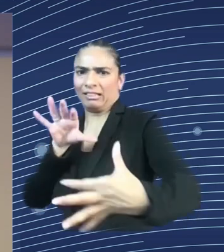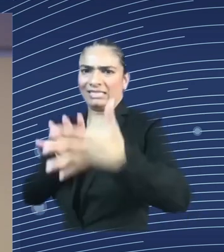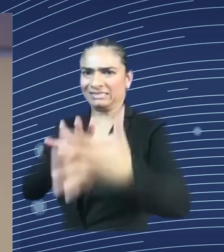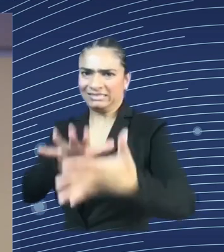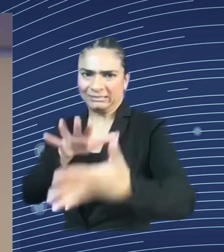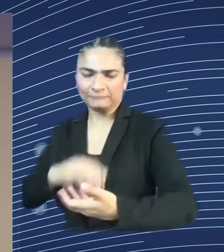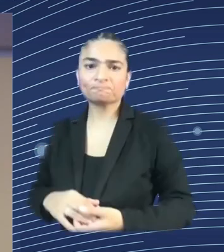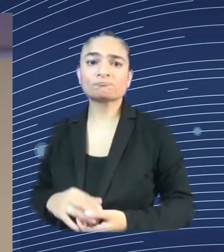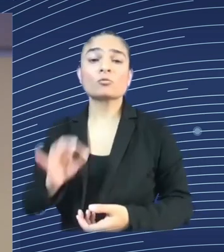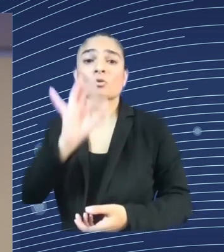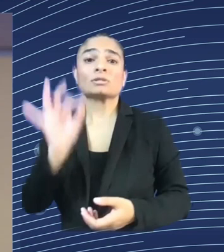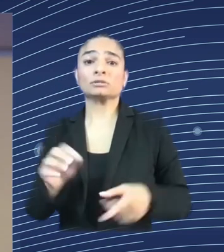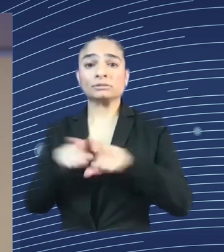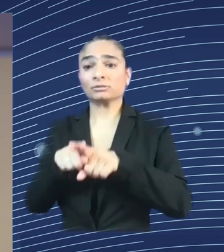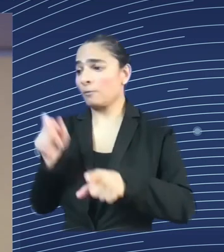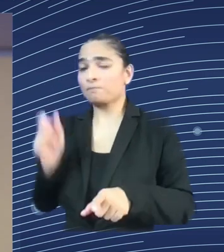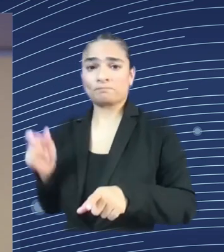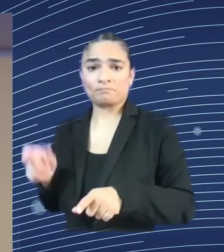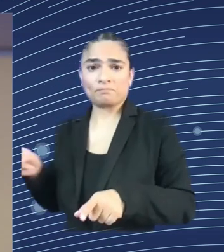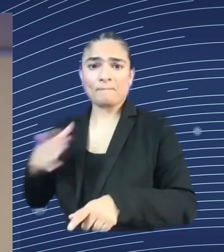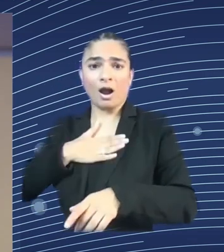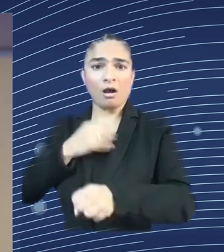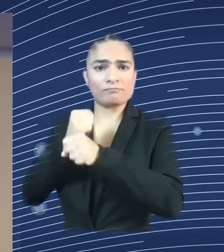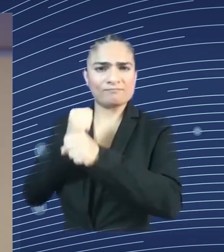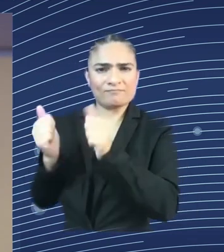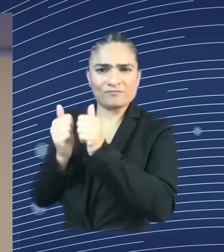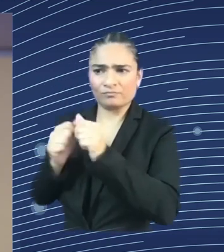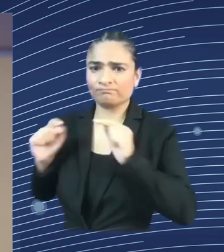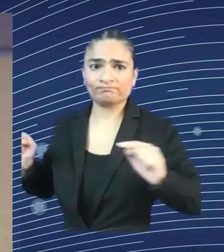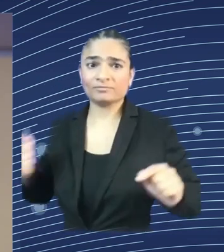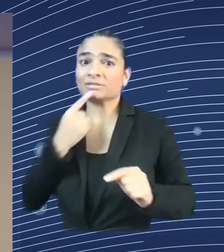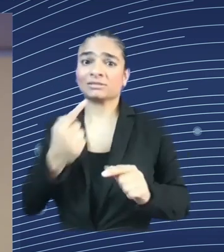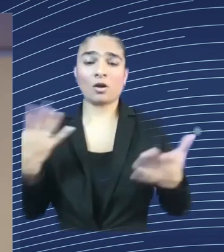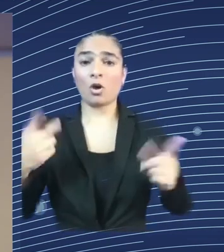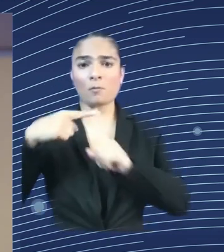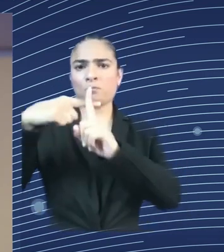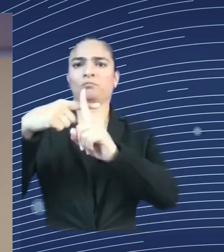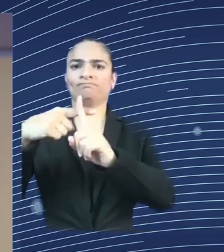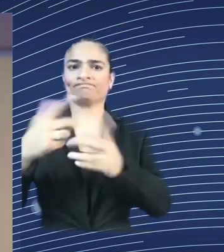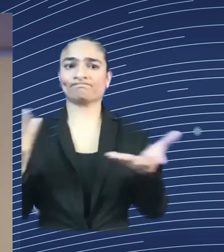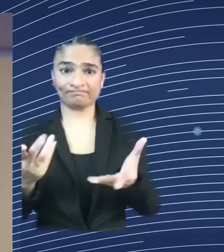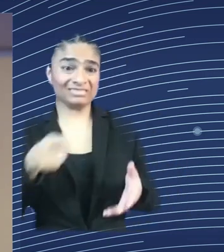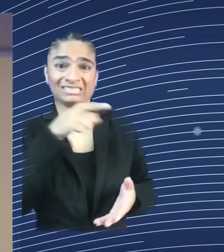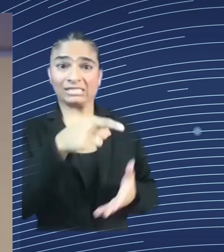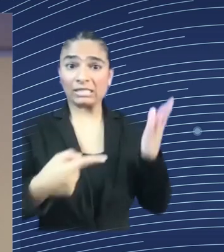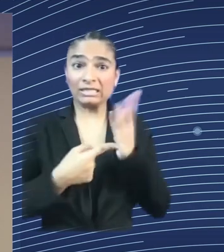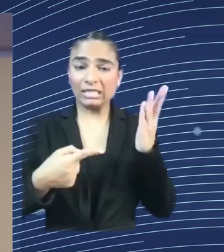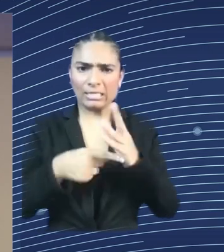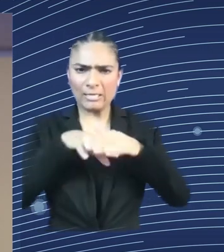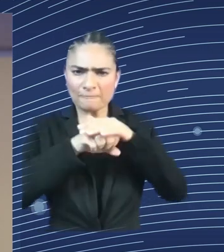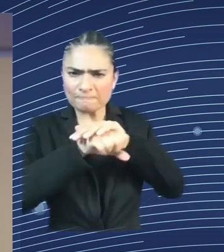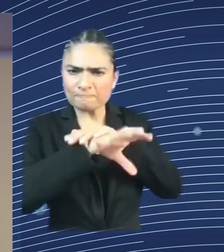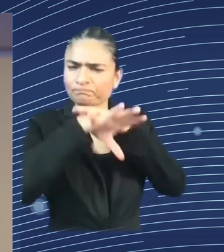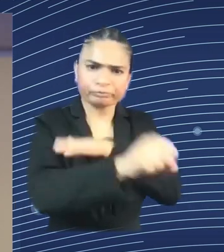techniques and not discussing the social fraud issue, because this is the result of